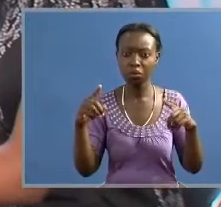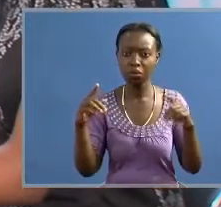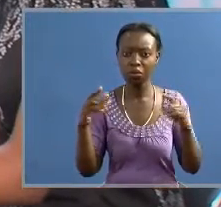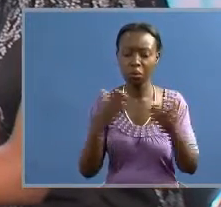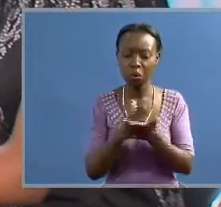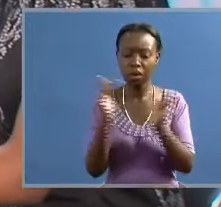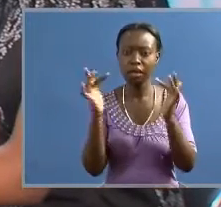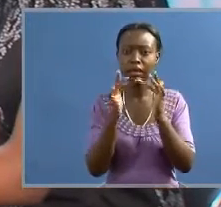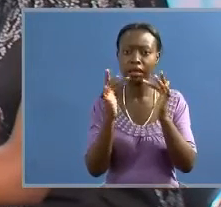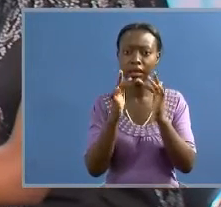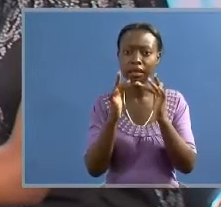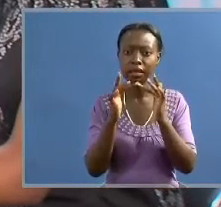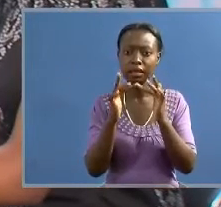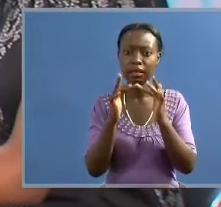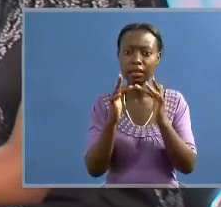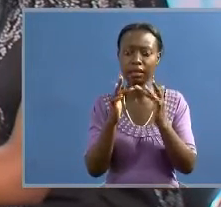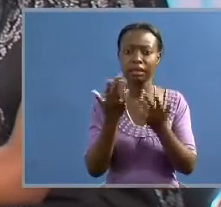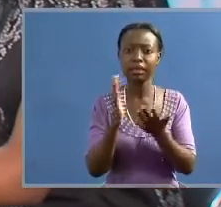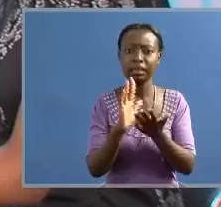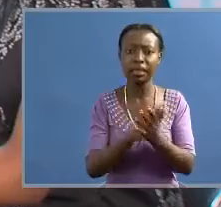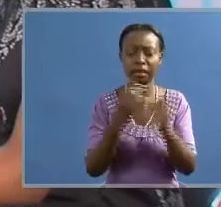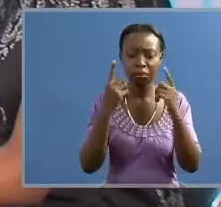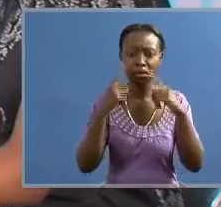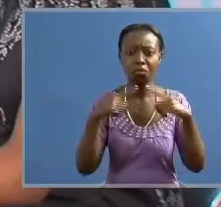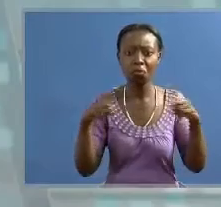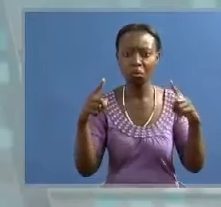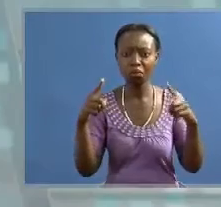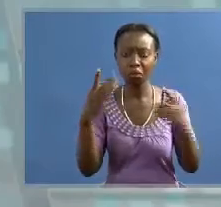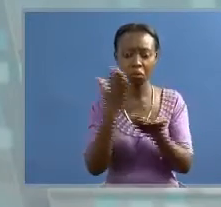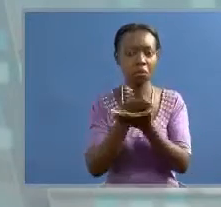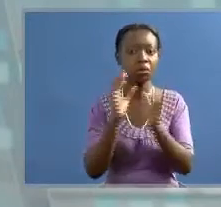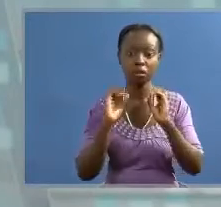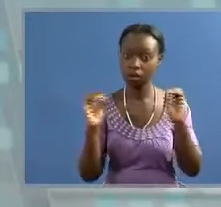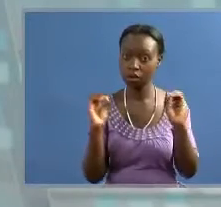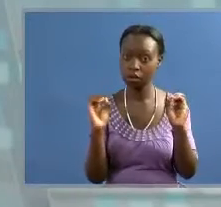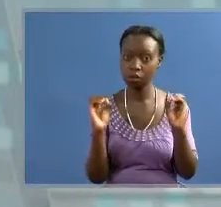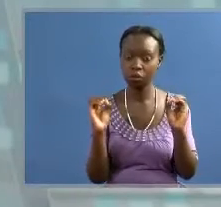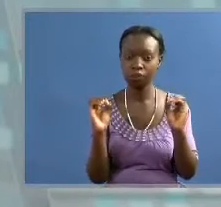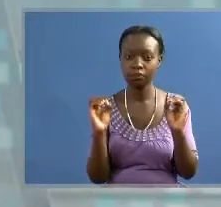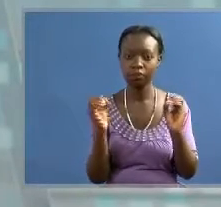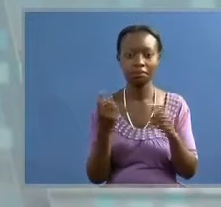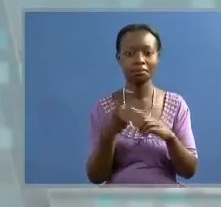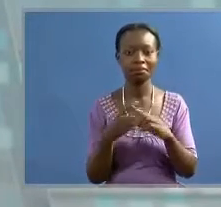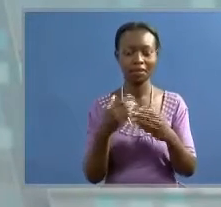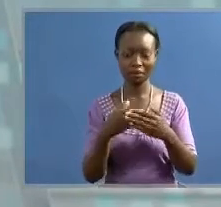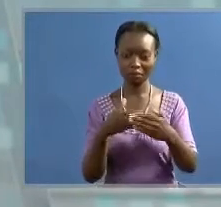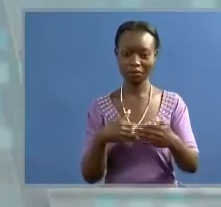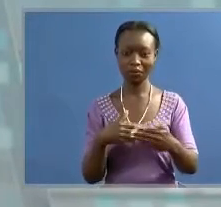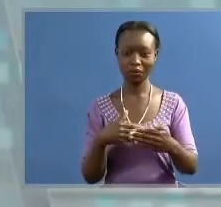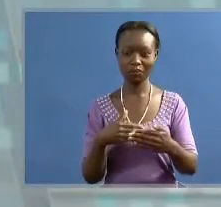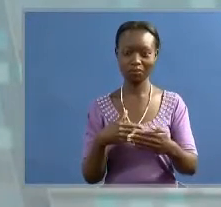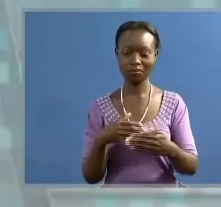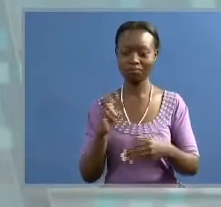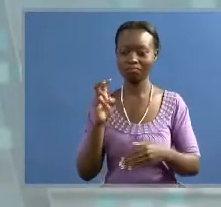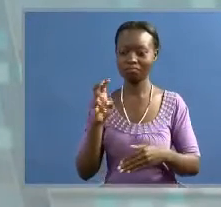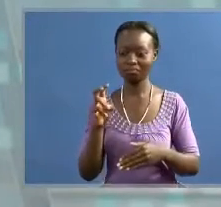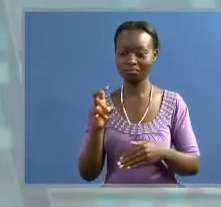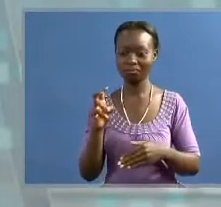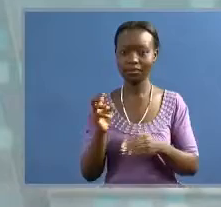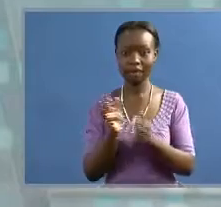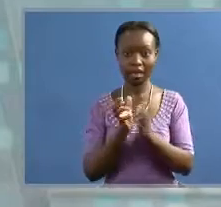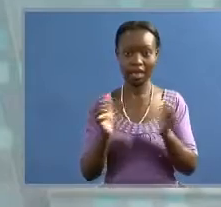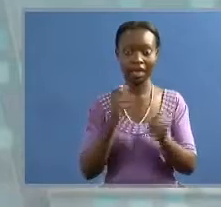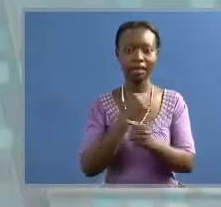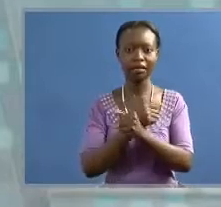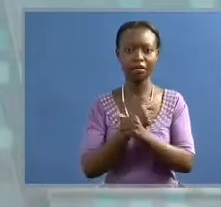that information may not be accurate. Exactly. So that is why just before we get into public safety, I still want to speak about